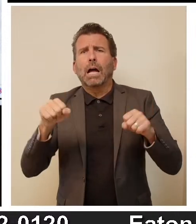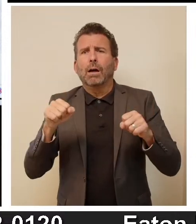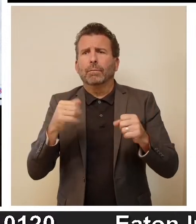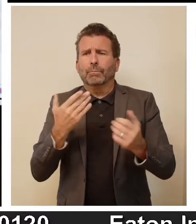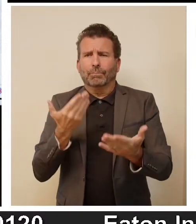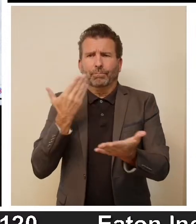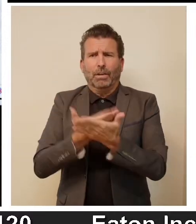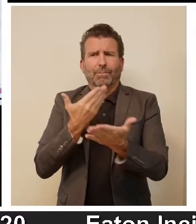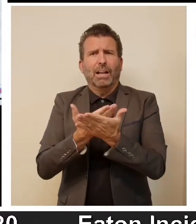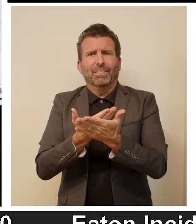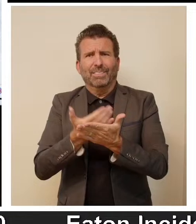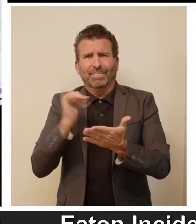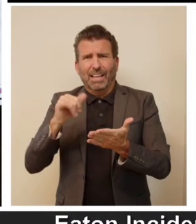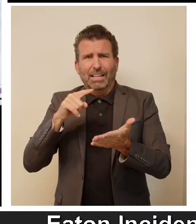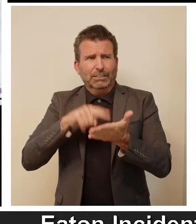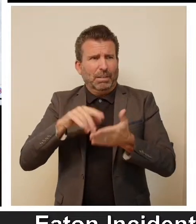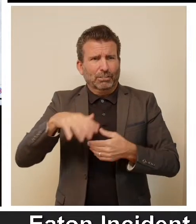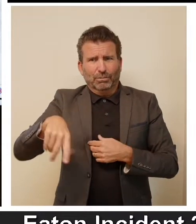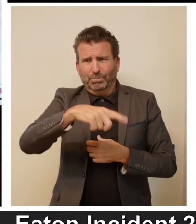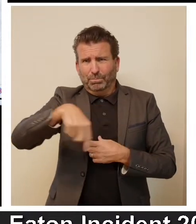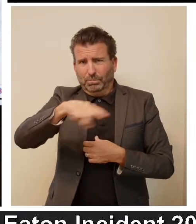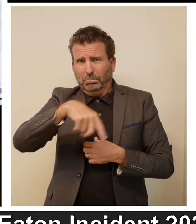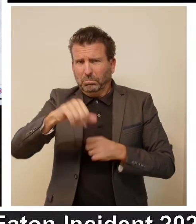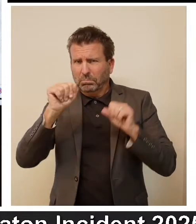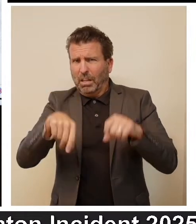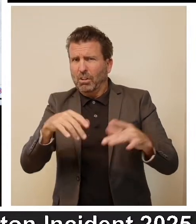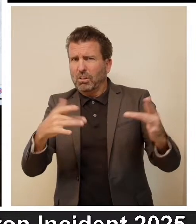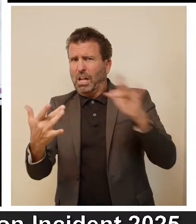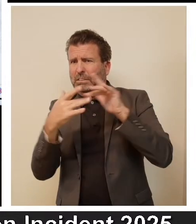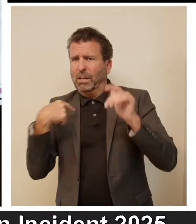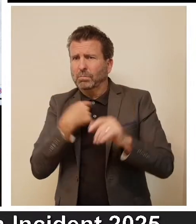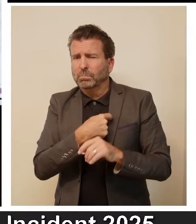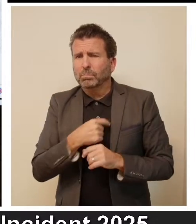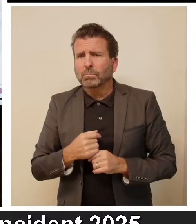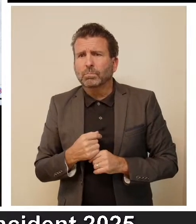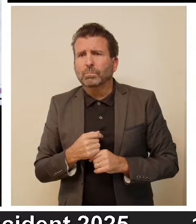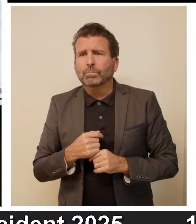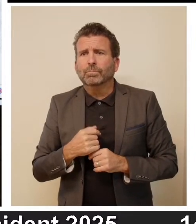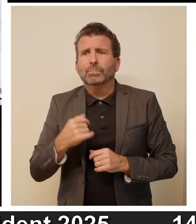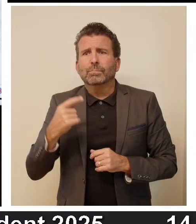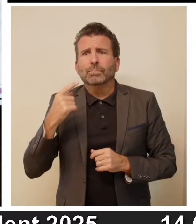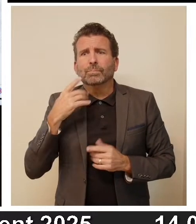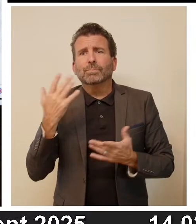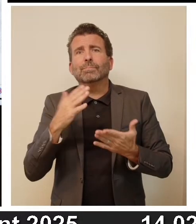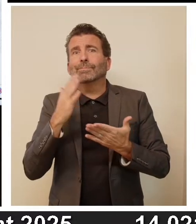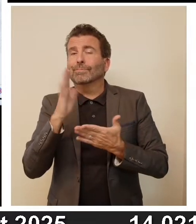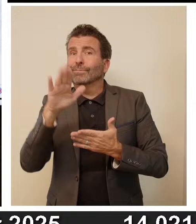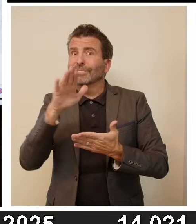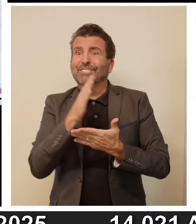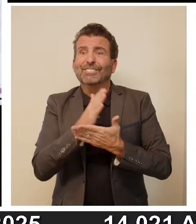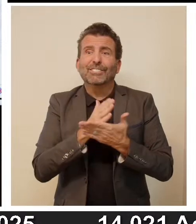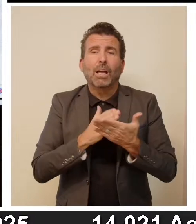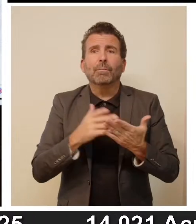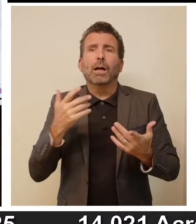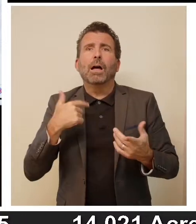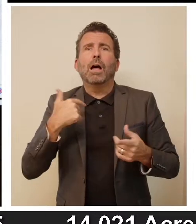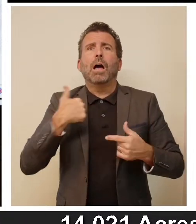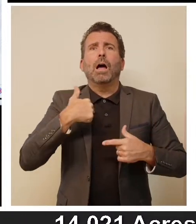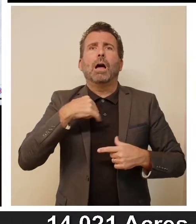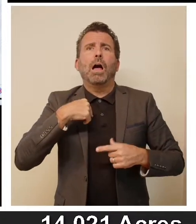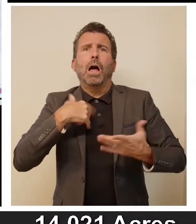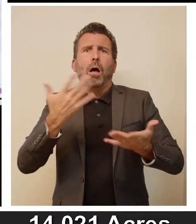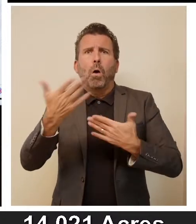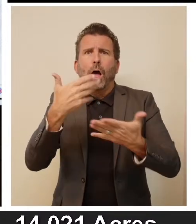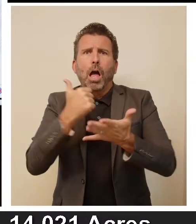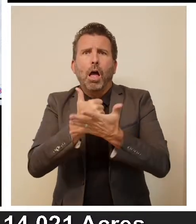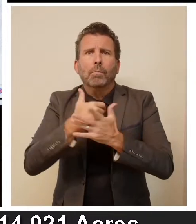that person, please be sure to verify their identification, ask for their ID. They will have information about